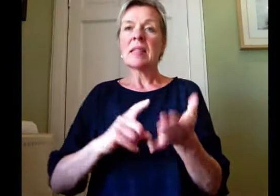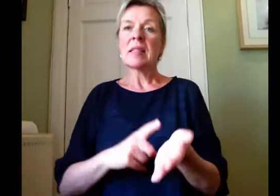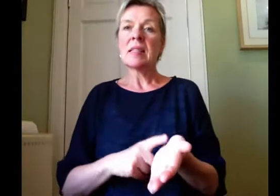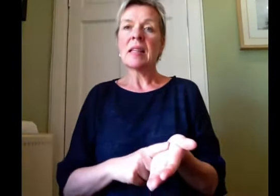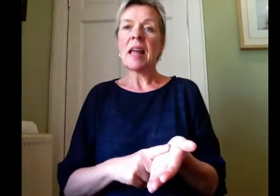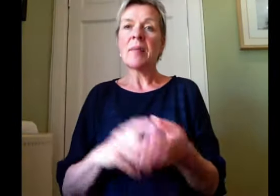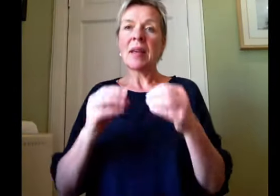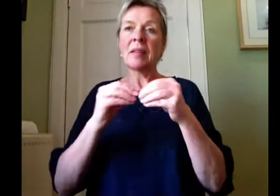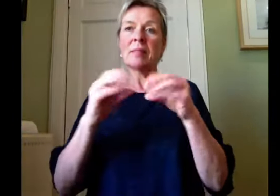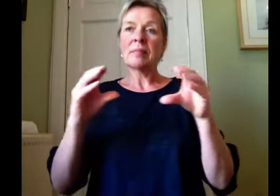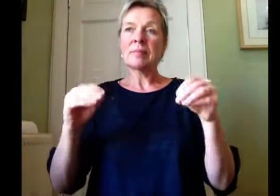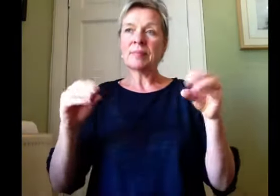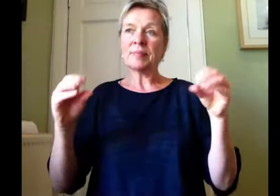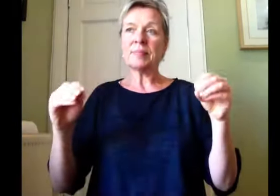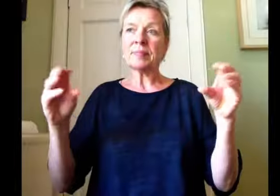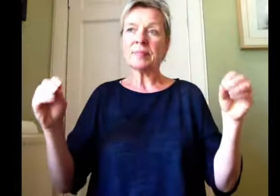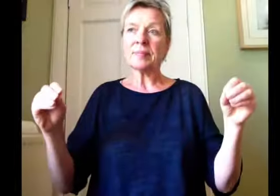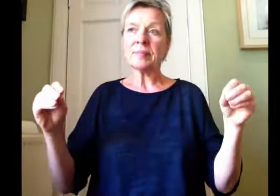Salami.